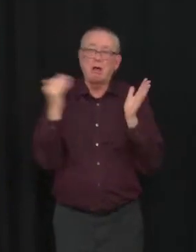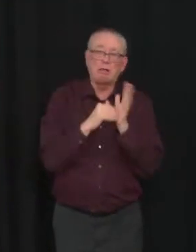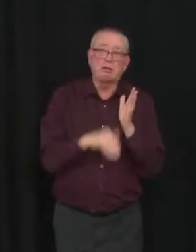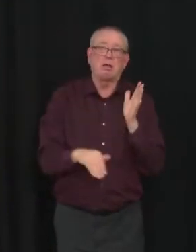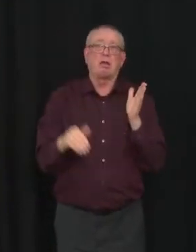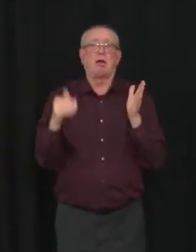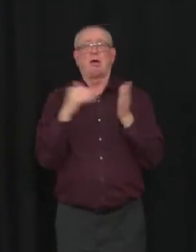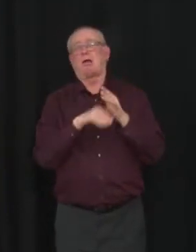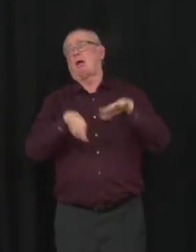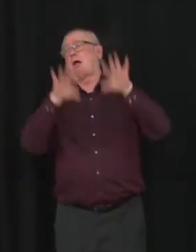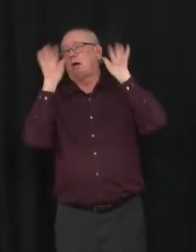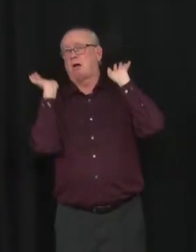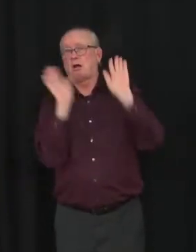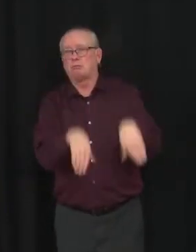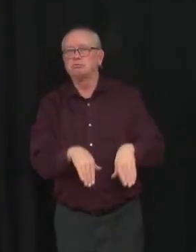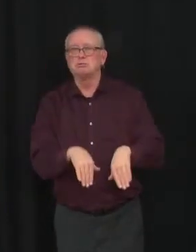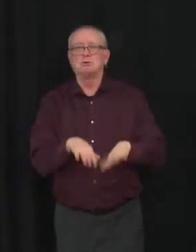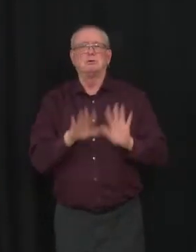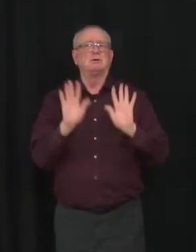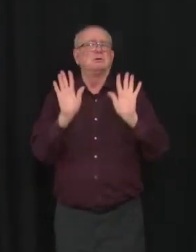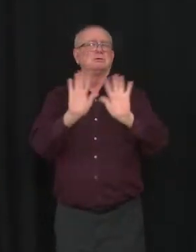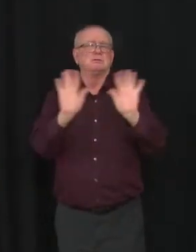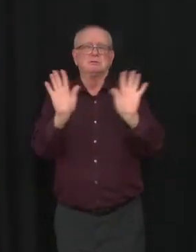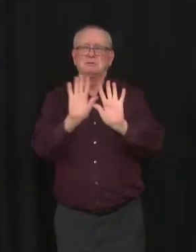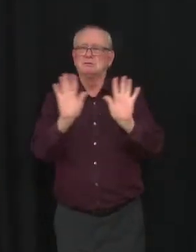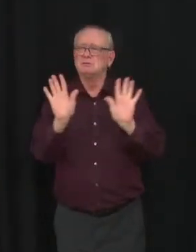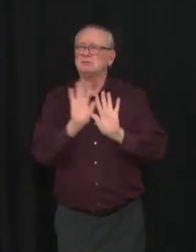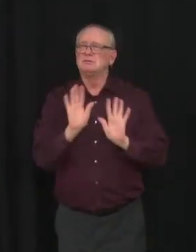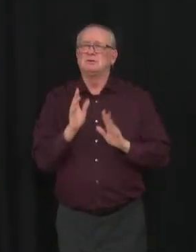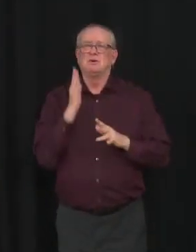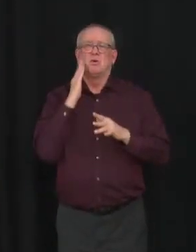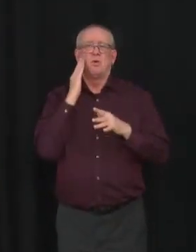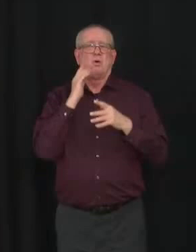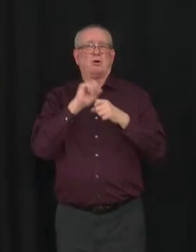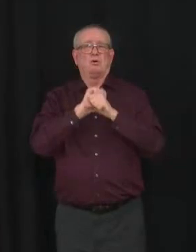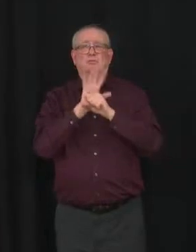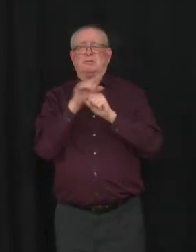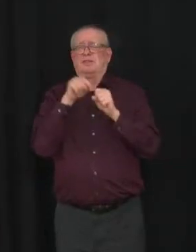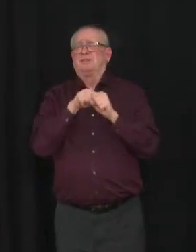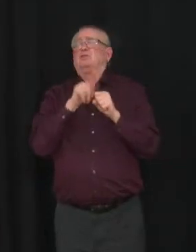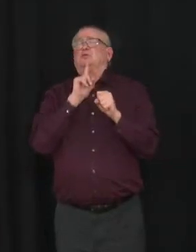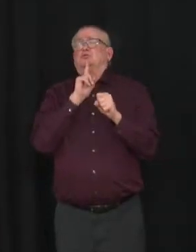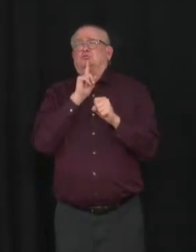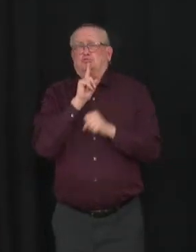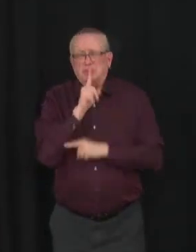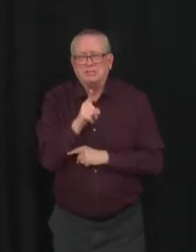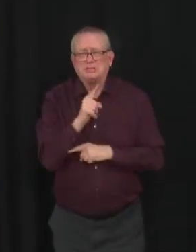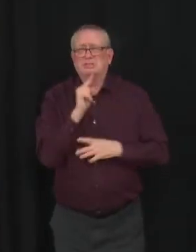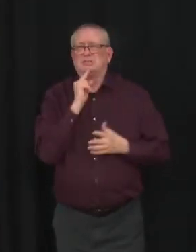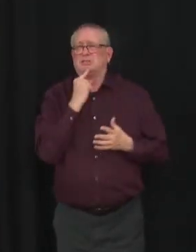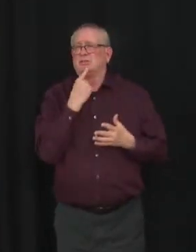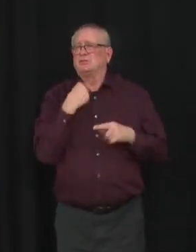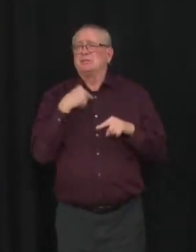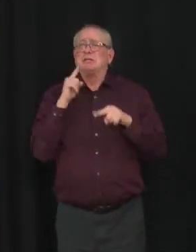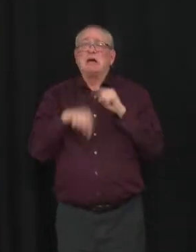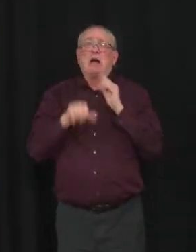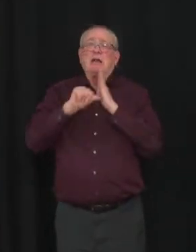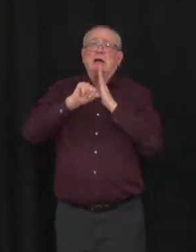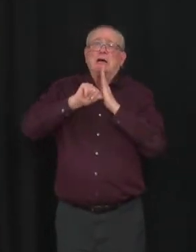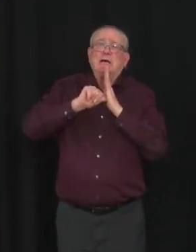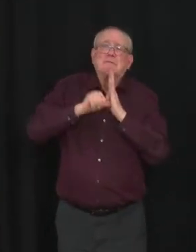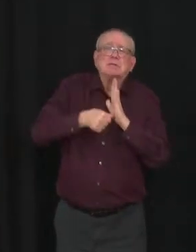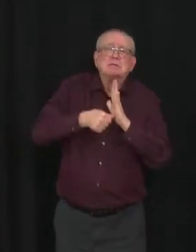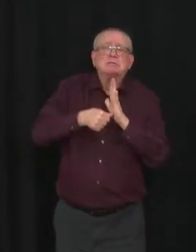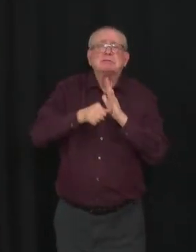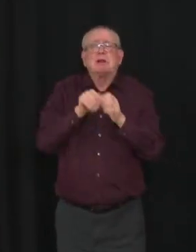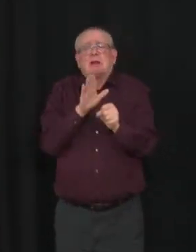isn't posing a significant risk to our communities and our healthcare system. And I can't overstate the fact that we must take this seriously